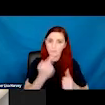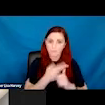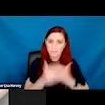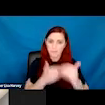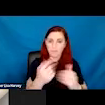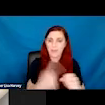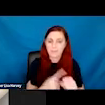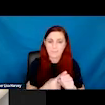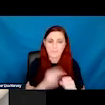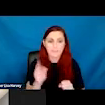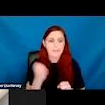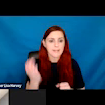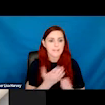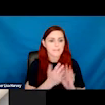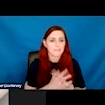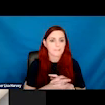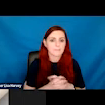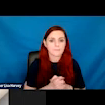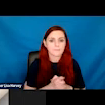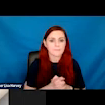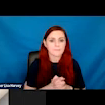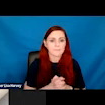day. Next slide, please.